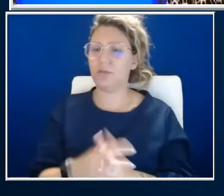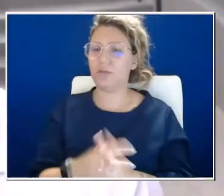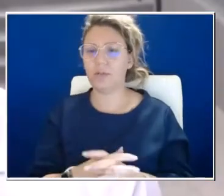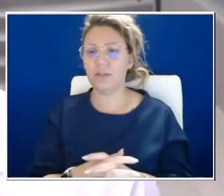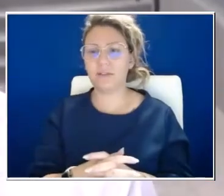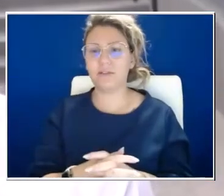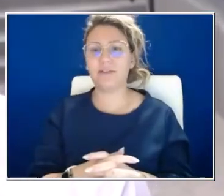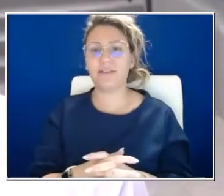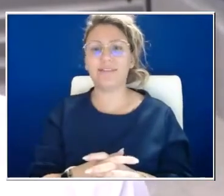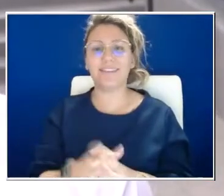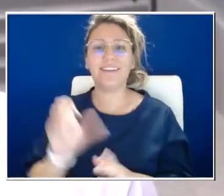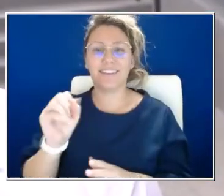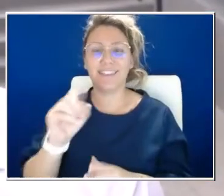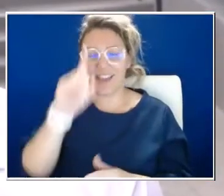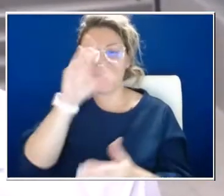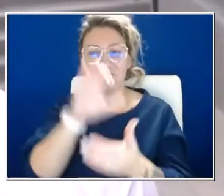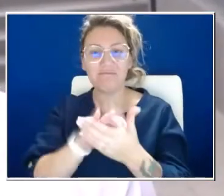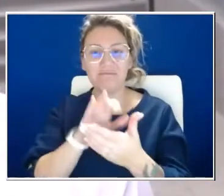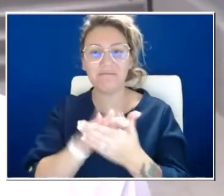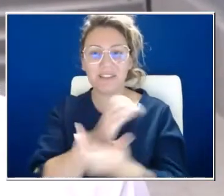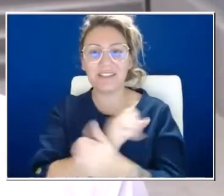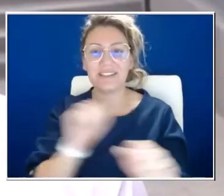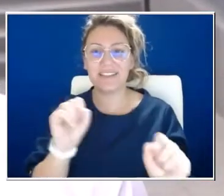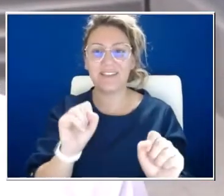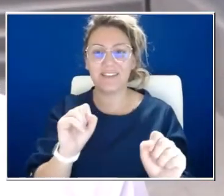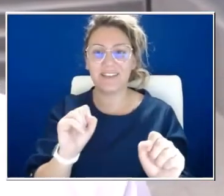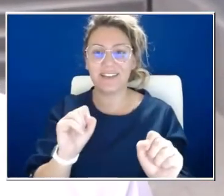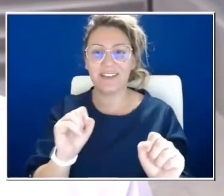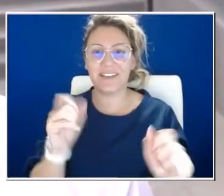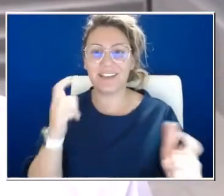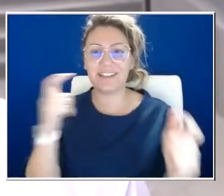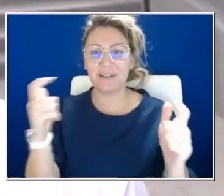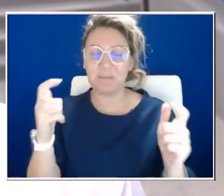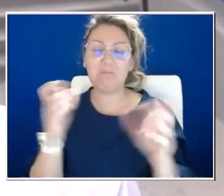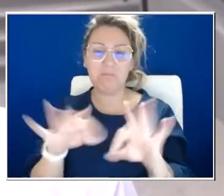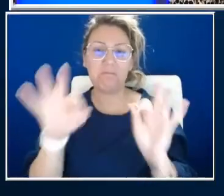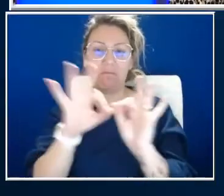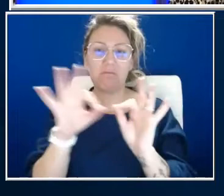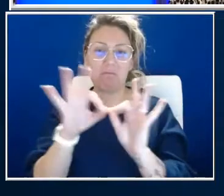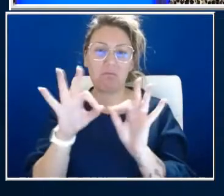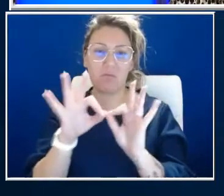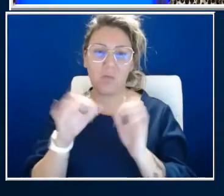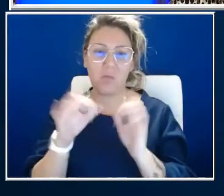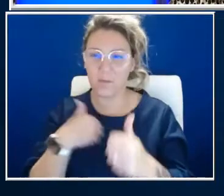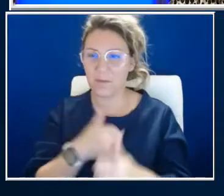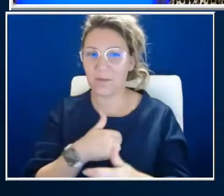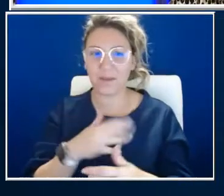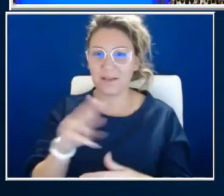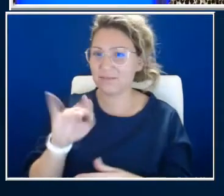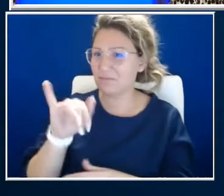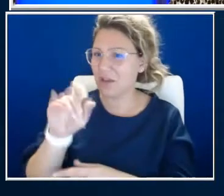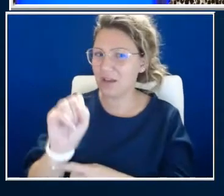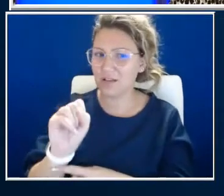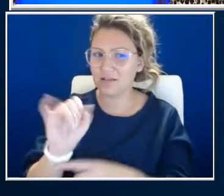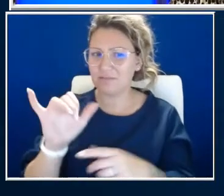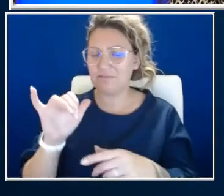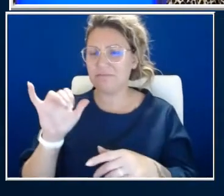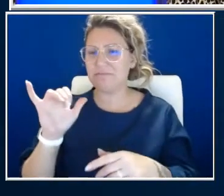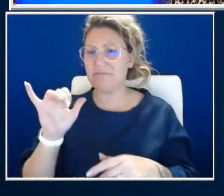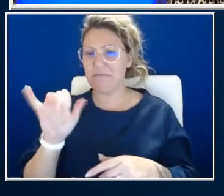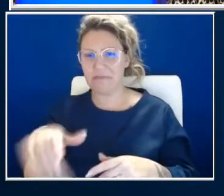Yes, I do believe that putting safety first is like a big thing on the field, I would say. Good. And Miles, has that changed over time? I